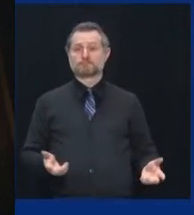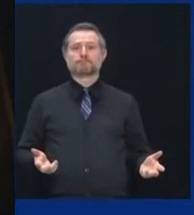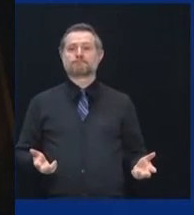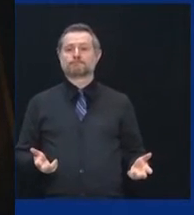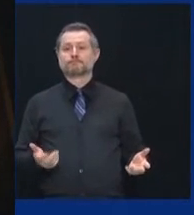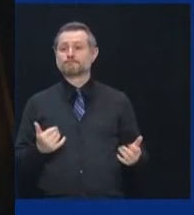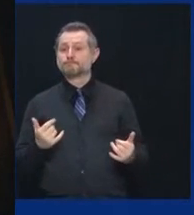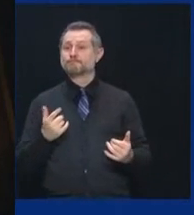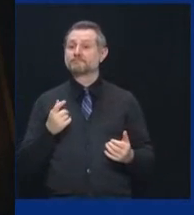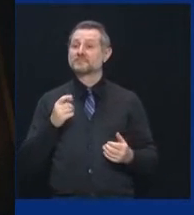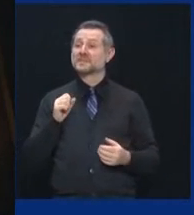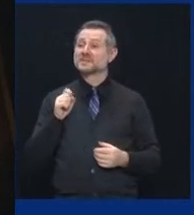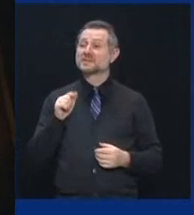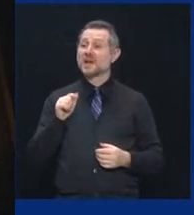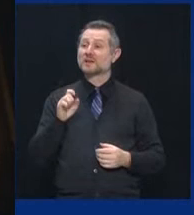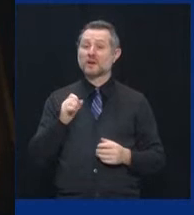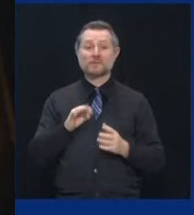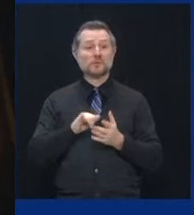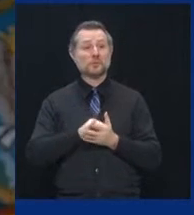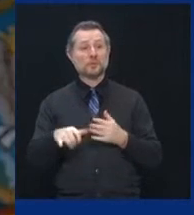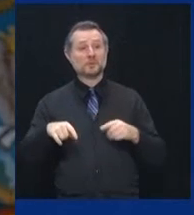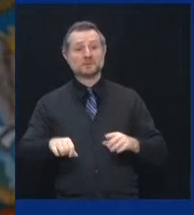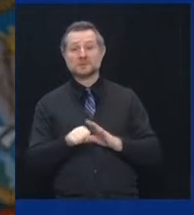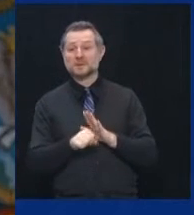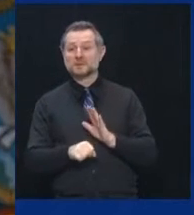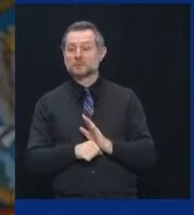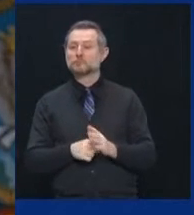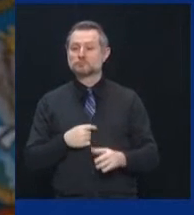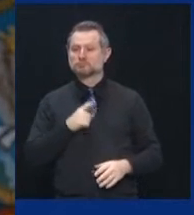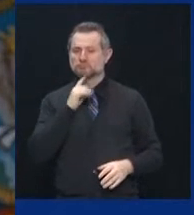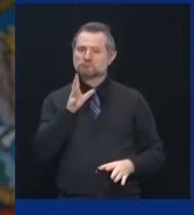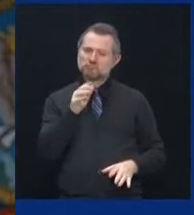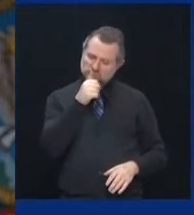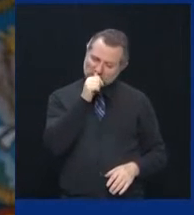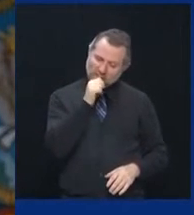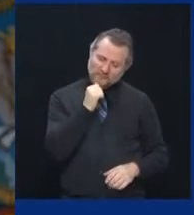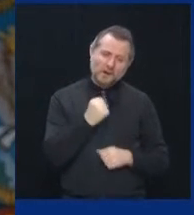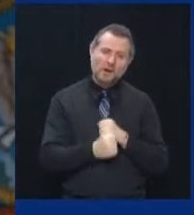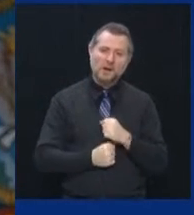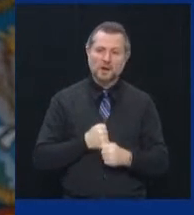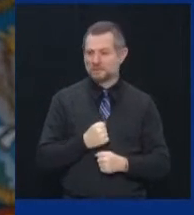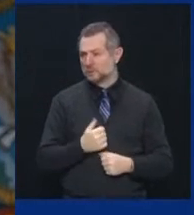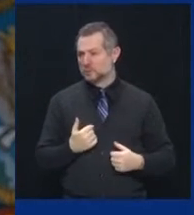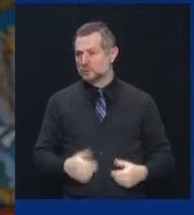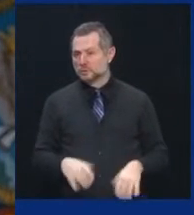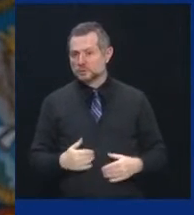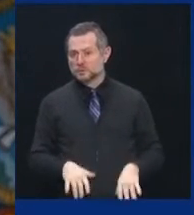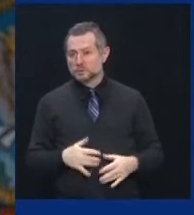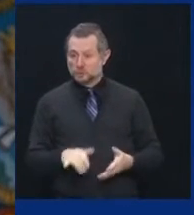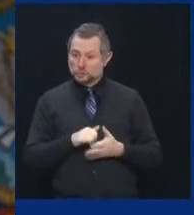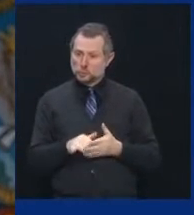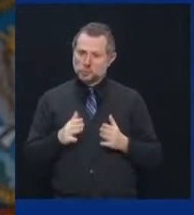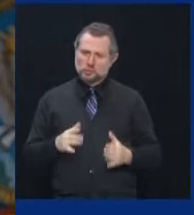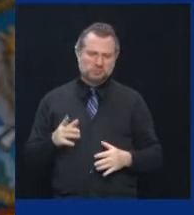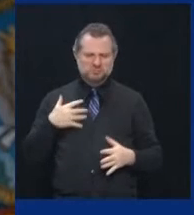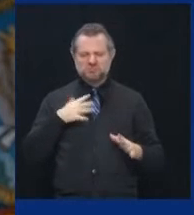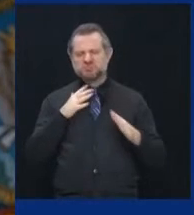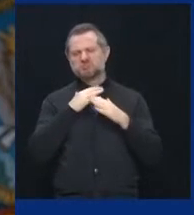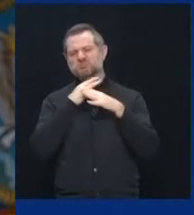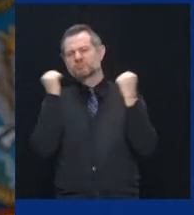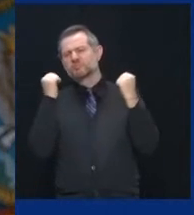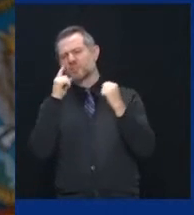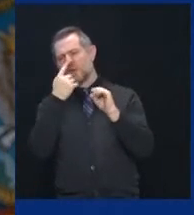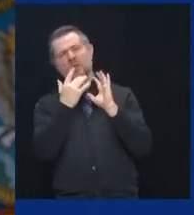state? New York is suffering. And New Yorkers are tired of being abused